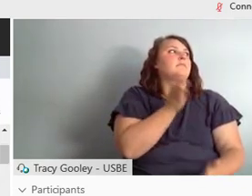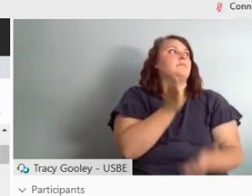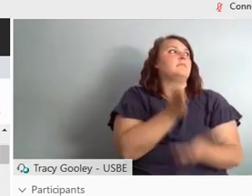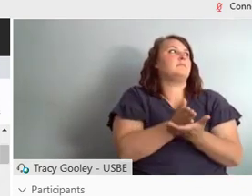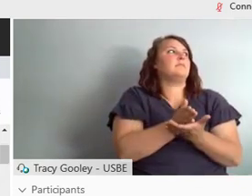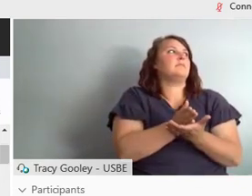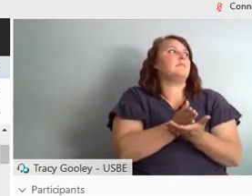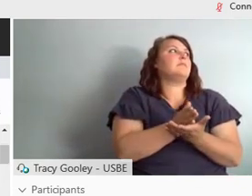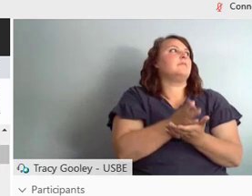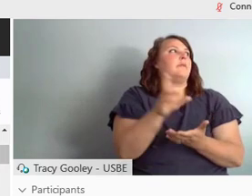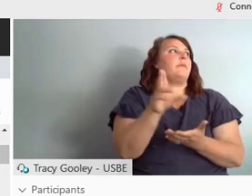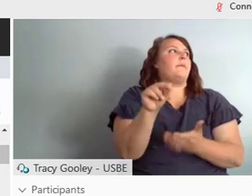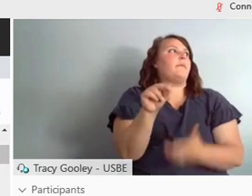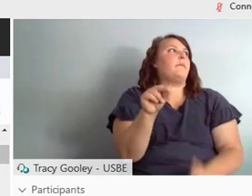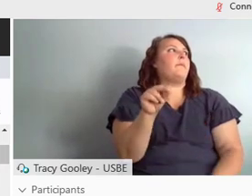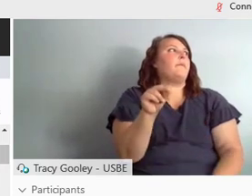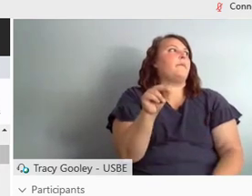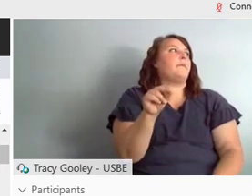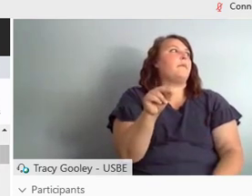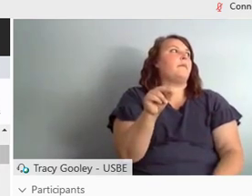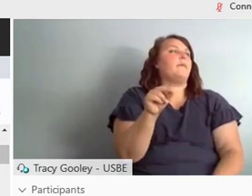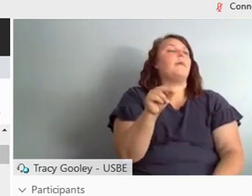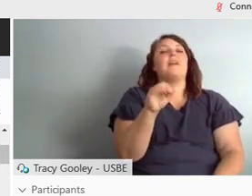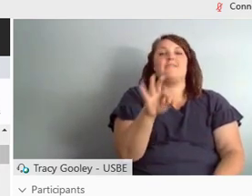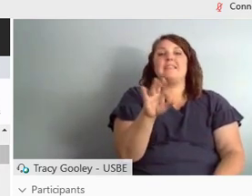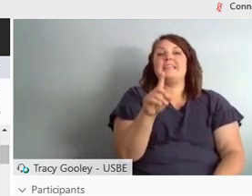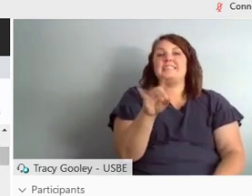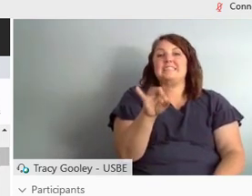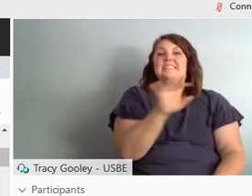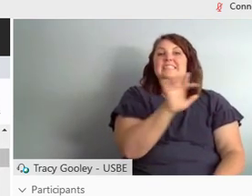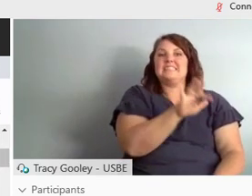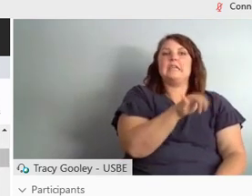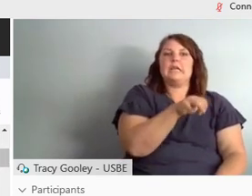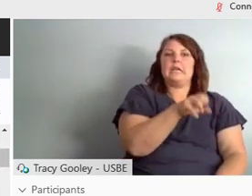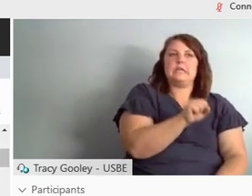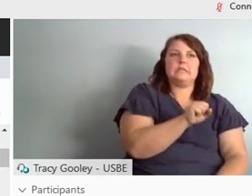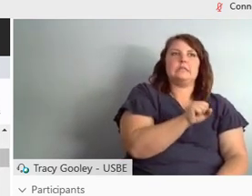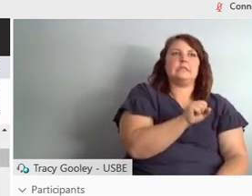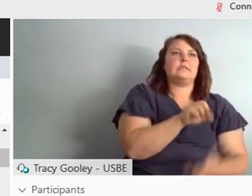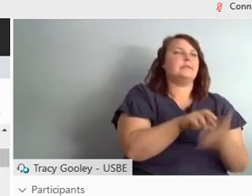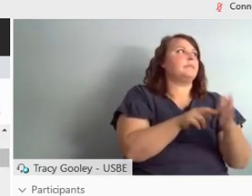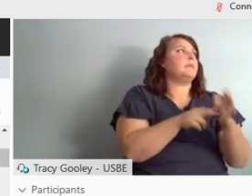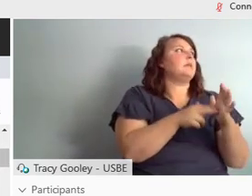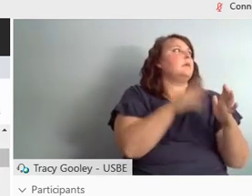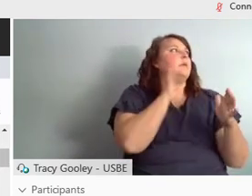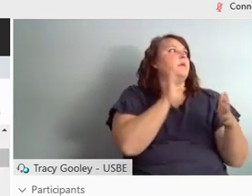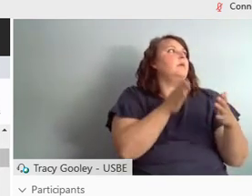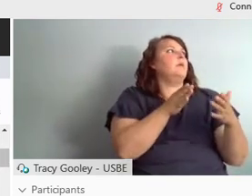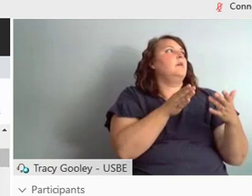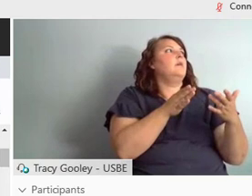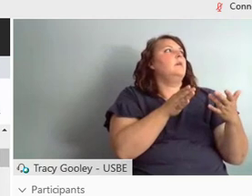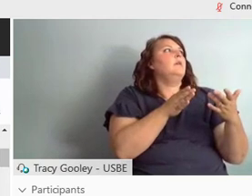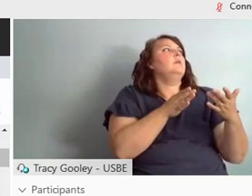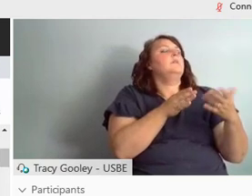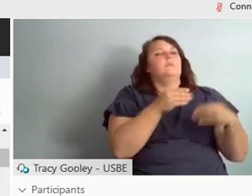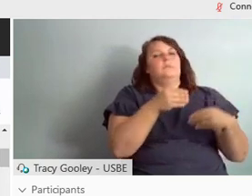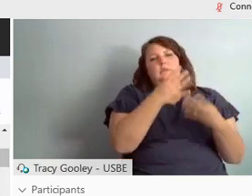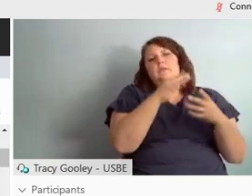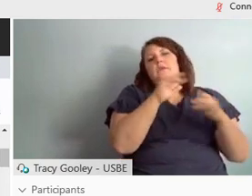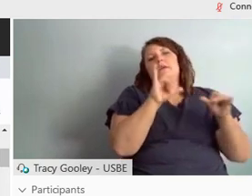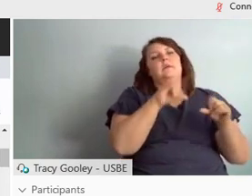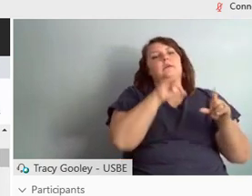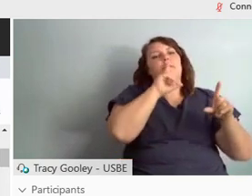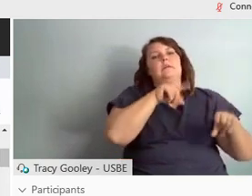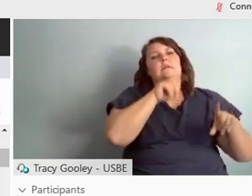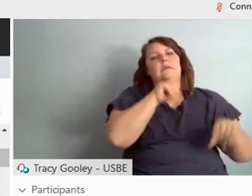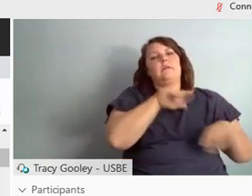end of this question. If they did participate, you click yes, and it populates the same responses